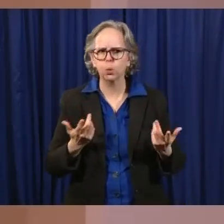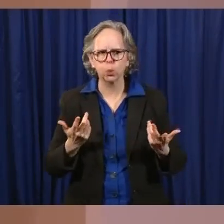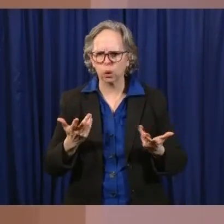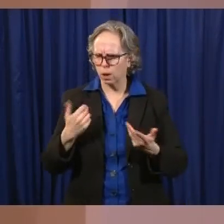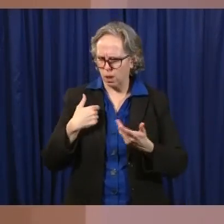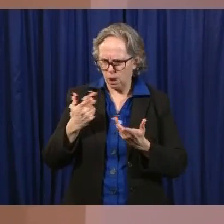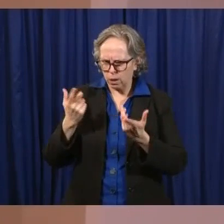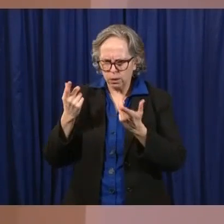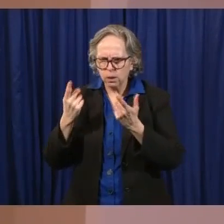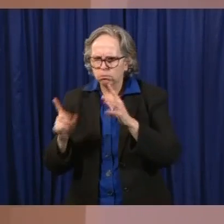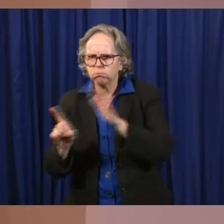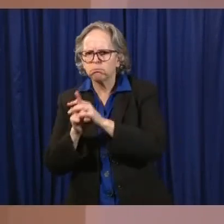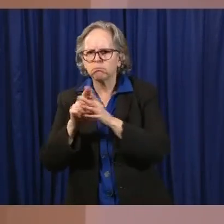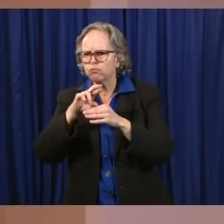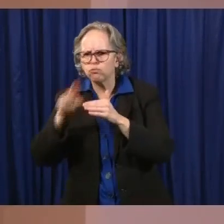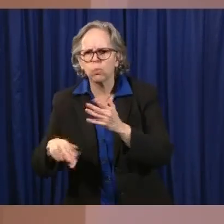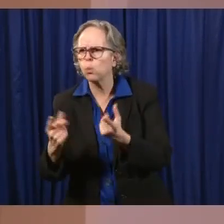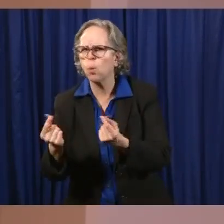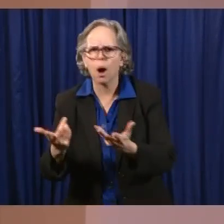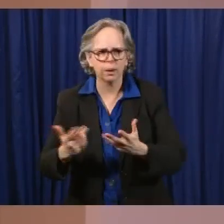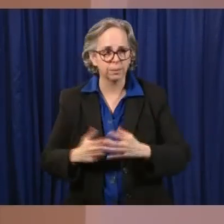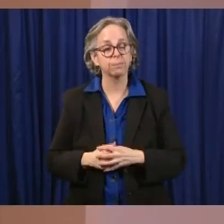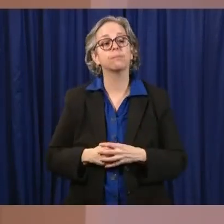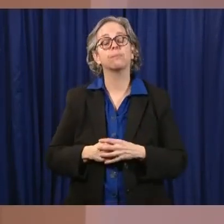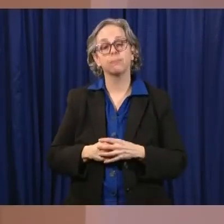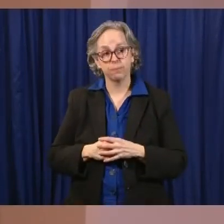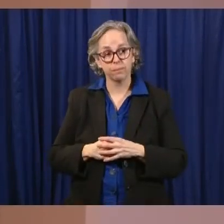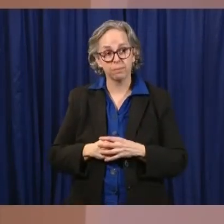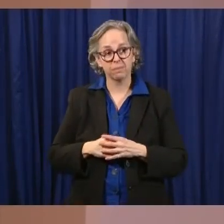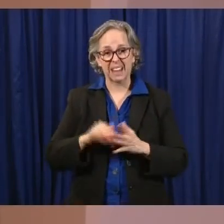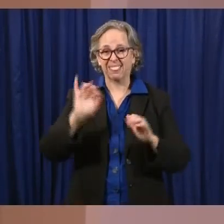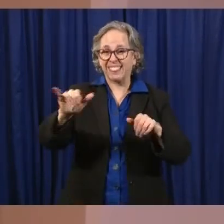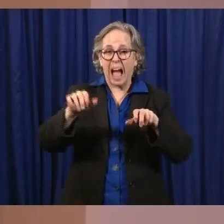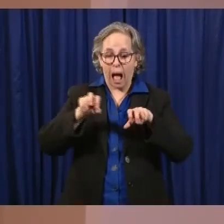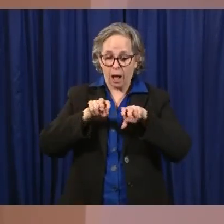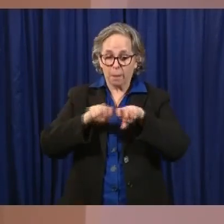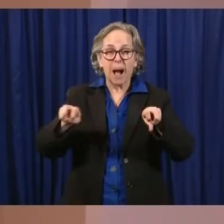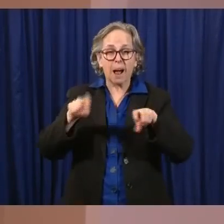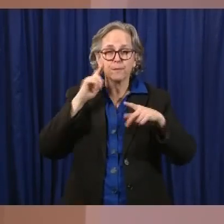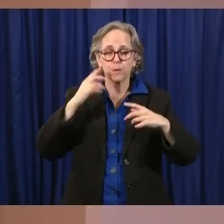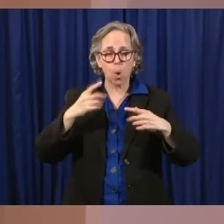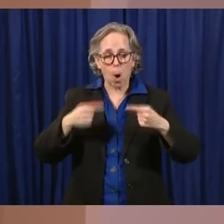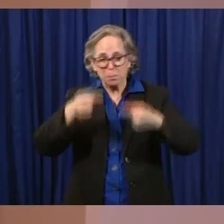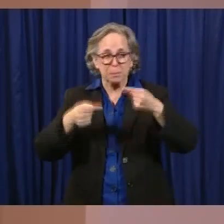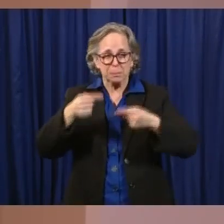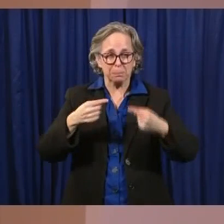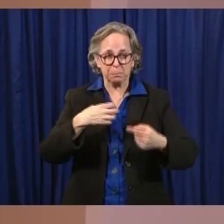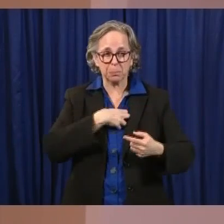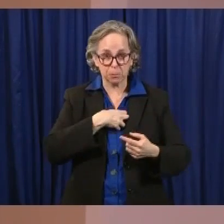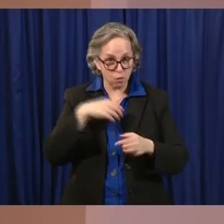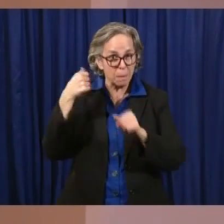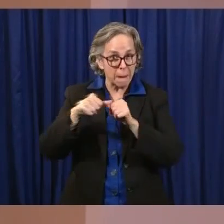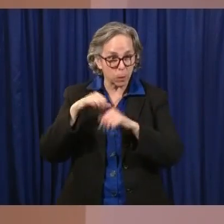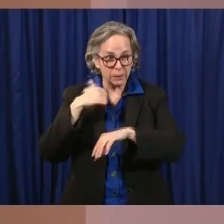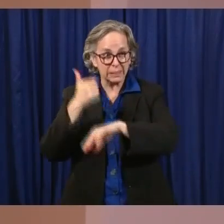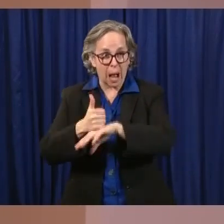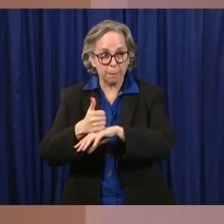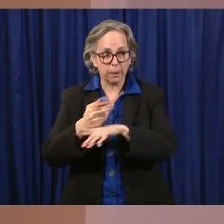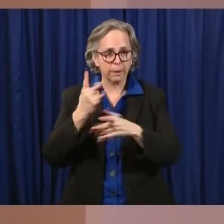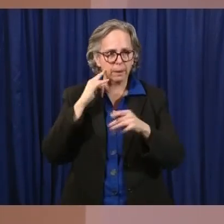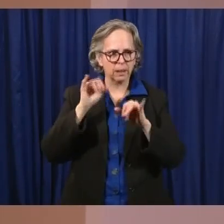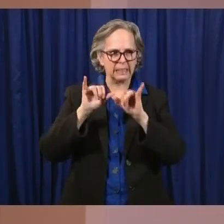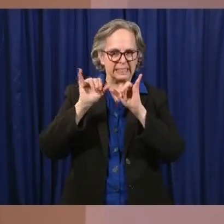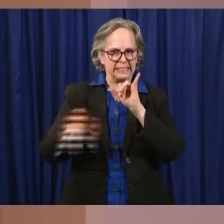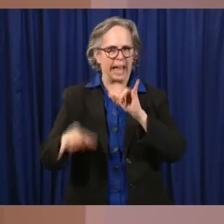Resolution Commission. You recall that under the stay-at-home order, there was a provision that called for